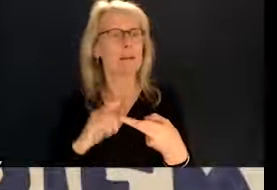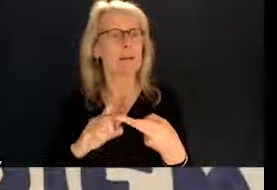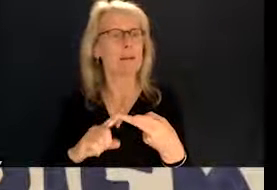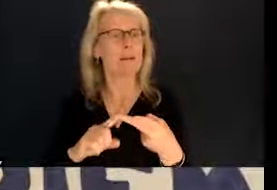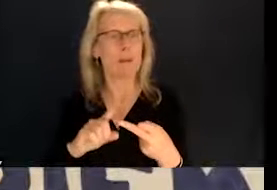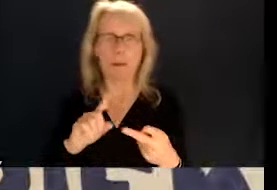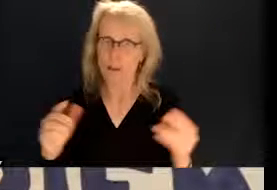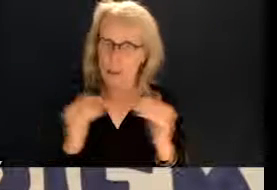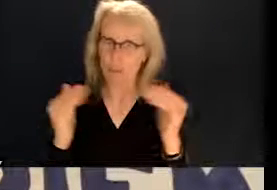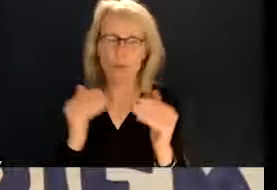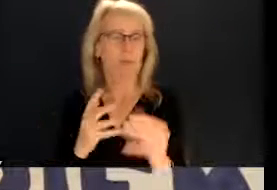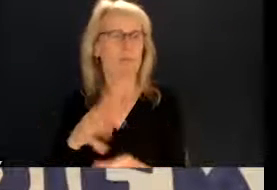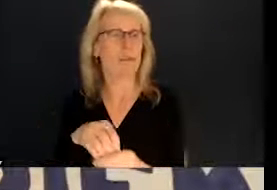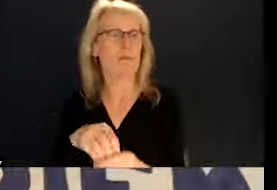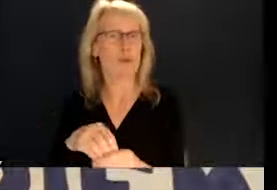making.